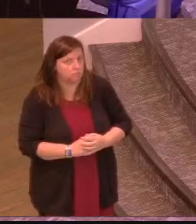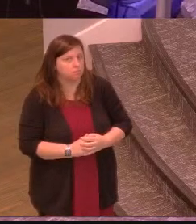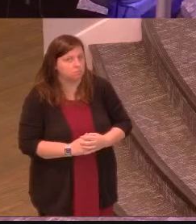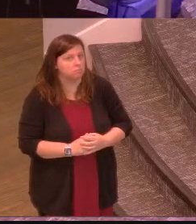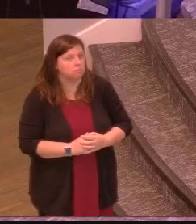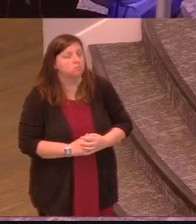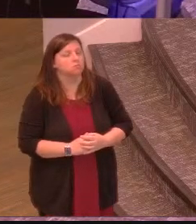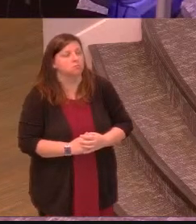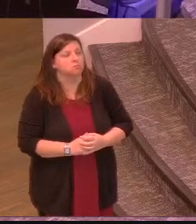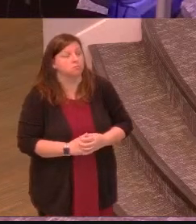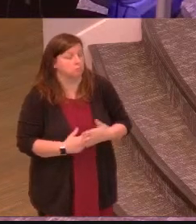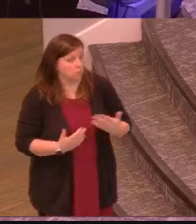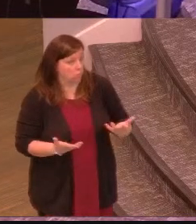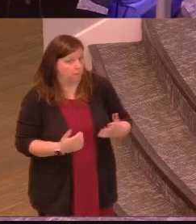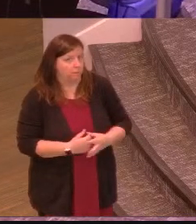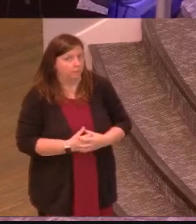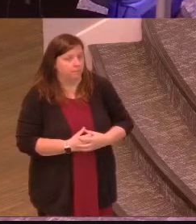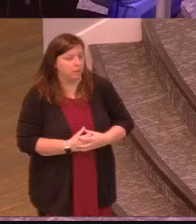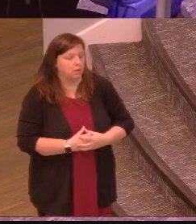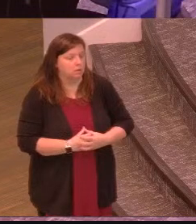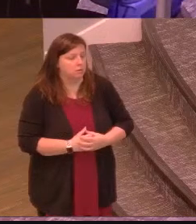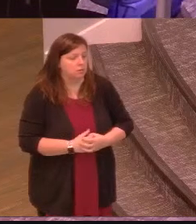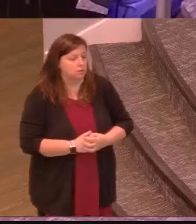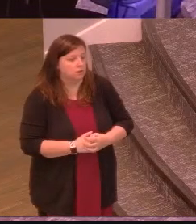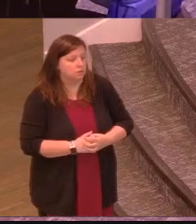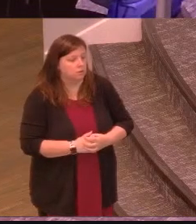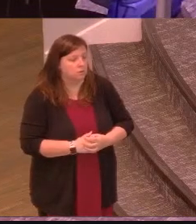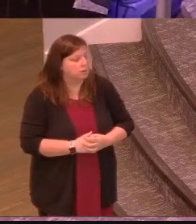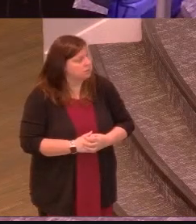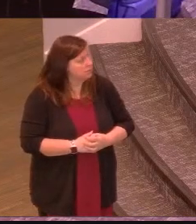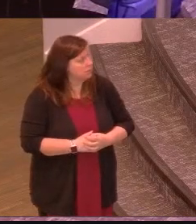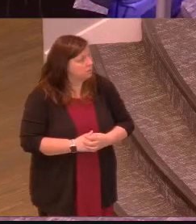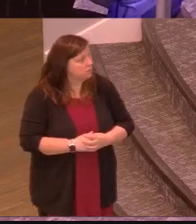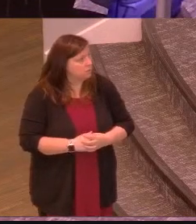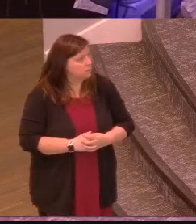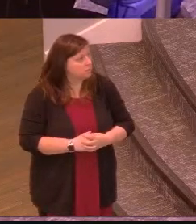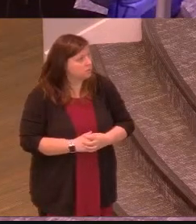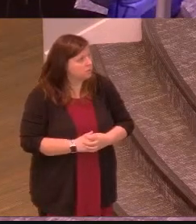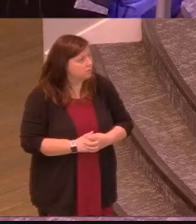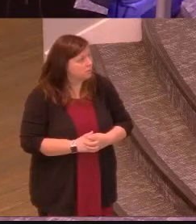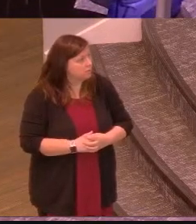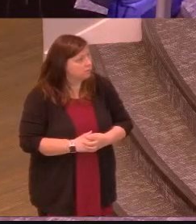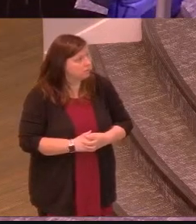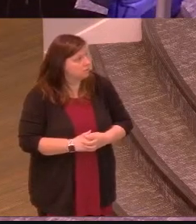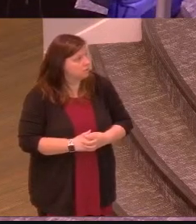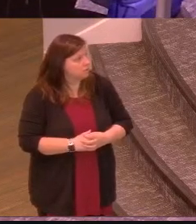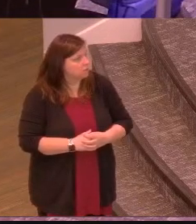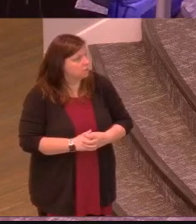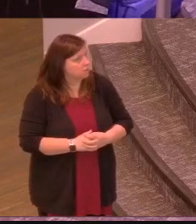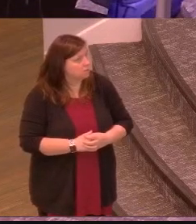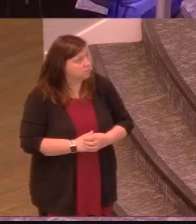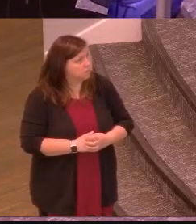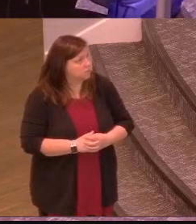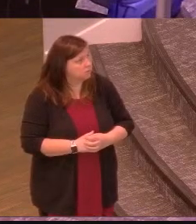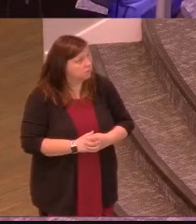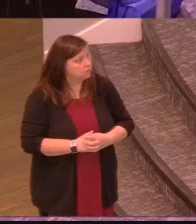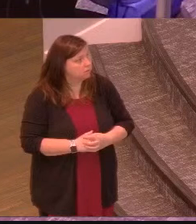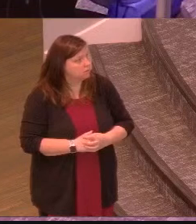that teachers are not given the opportunity to